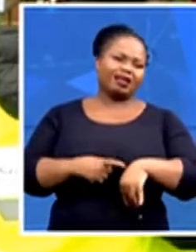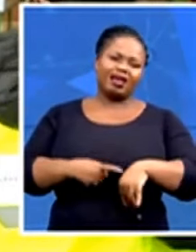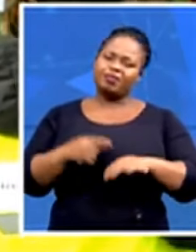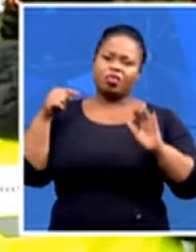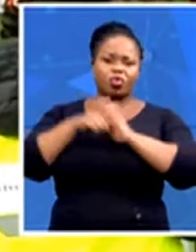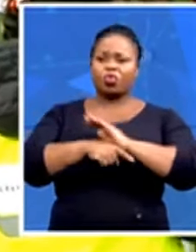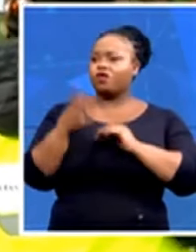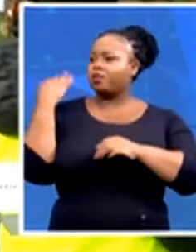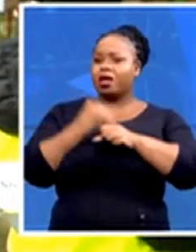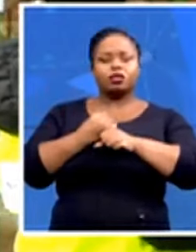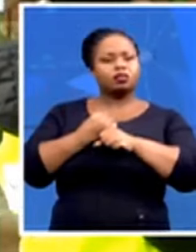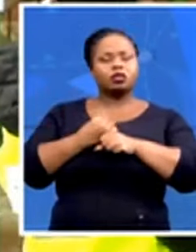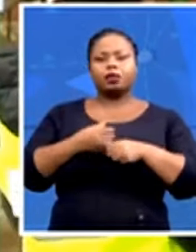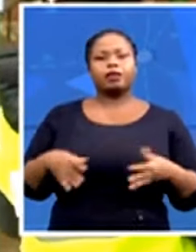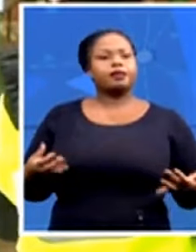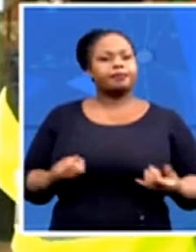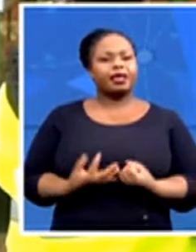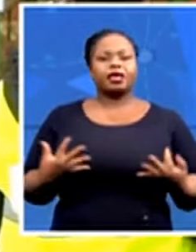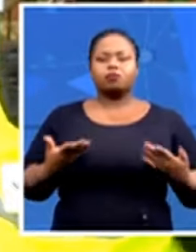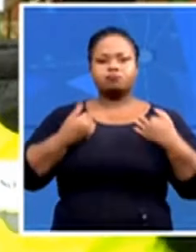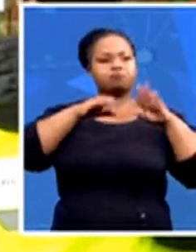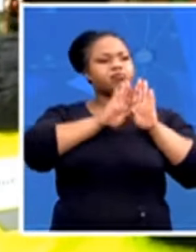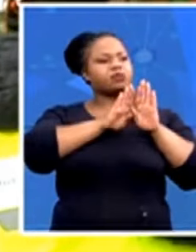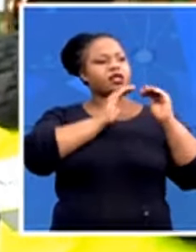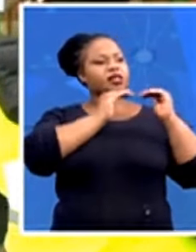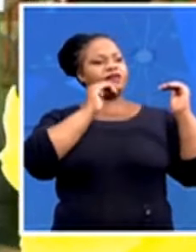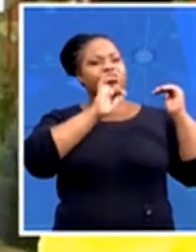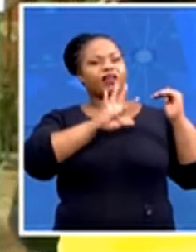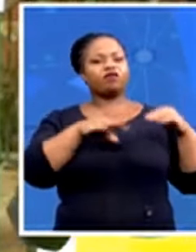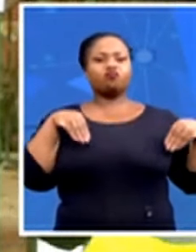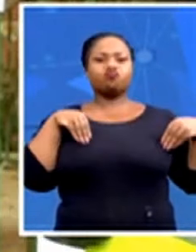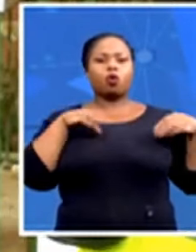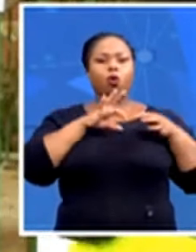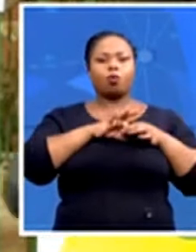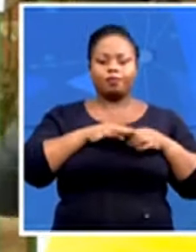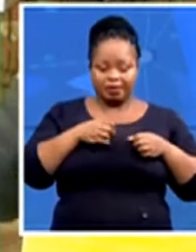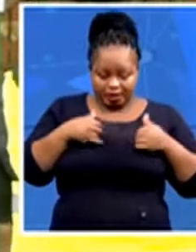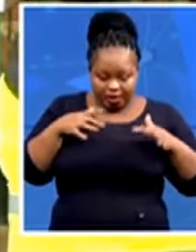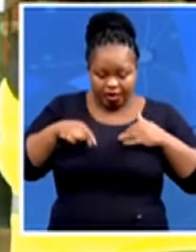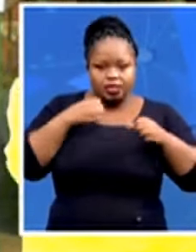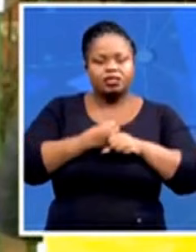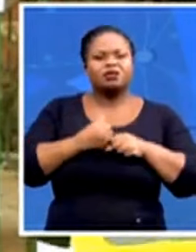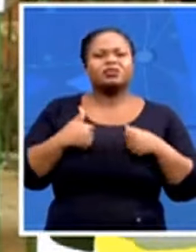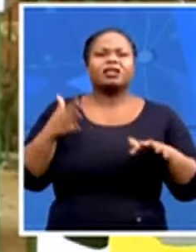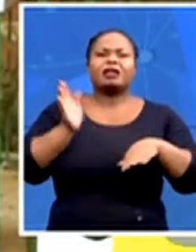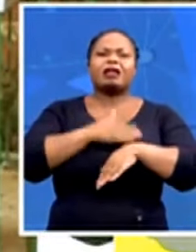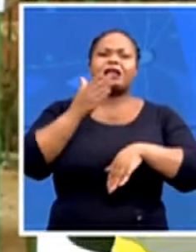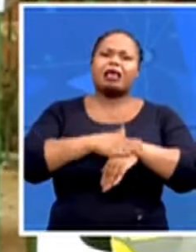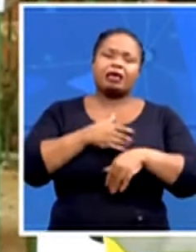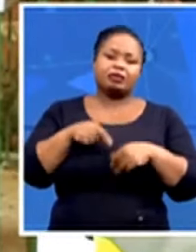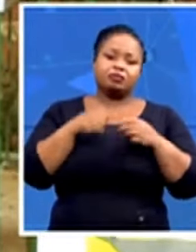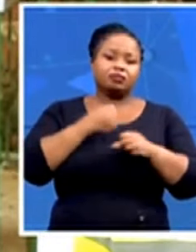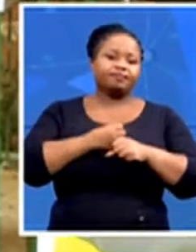with lockdown level 5. At the beginning of the year, we started very late our academic year. So we are under pressure to make sure